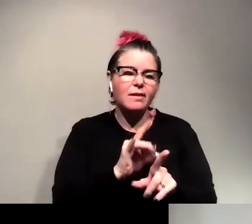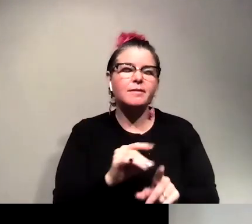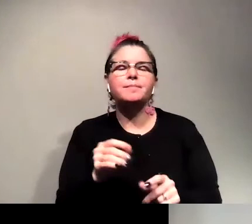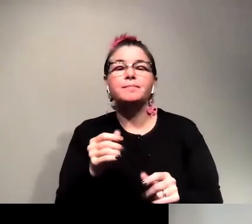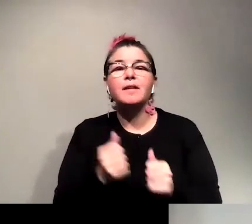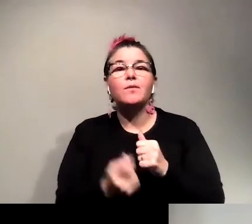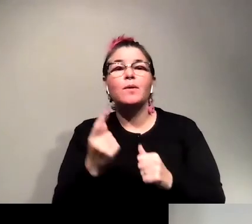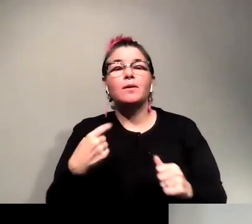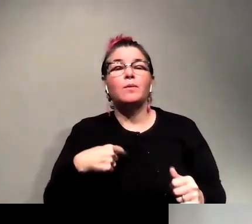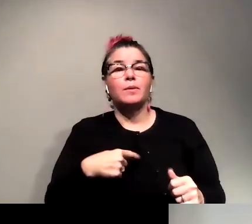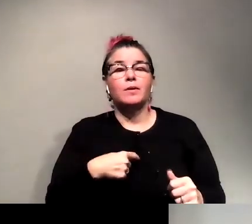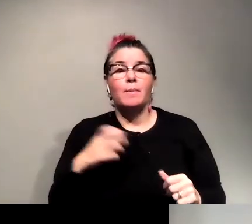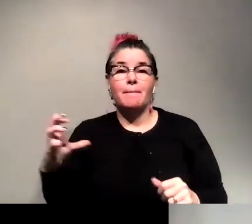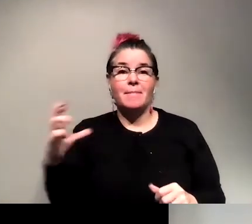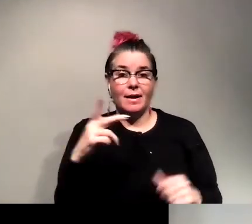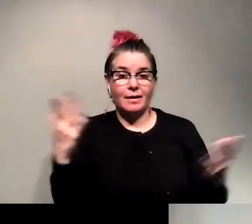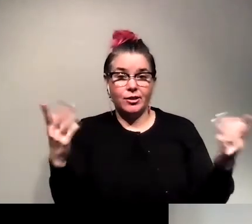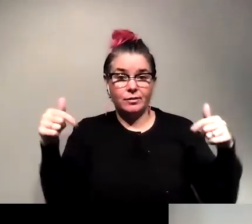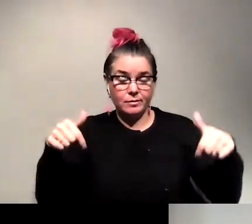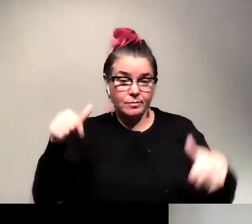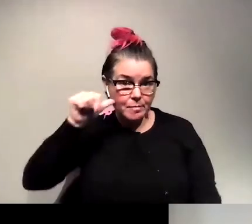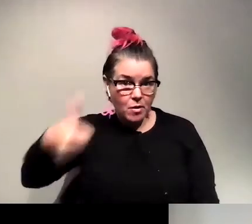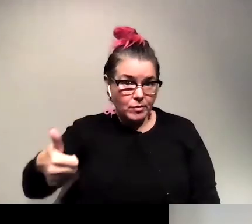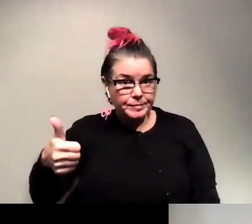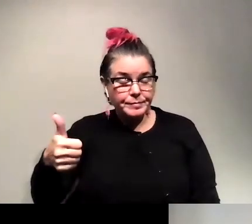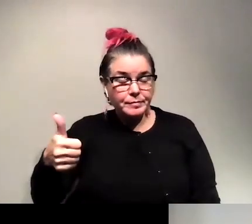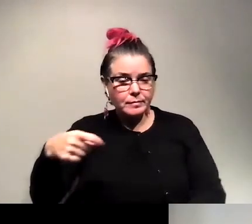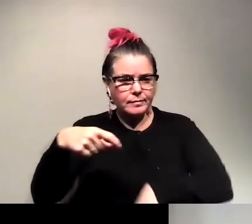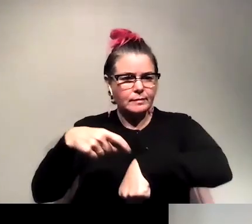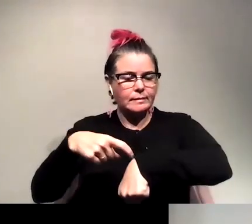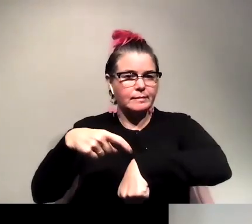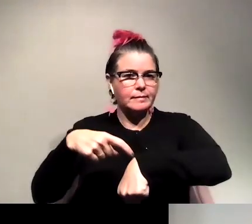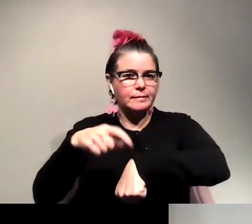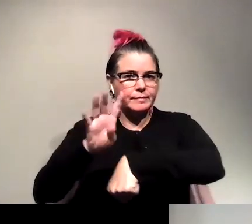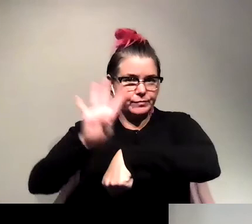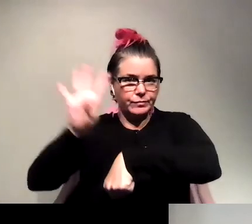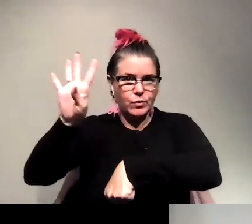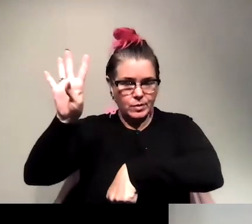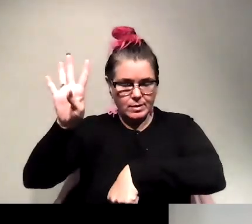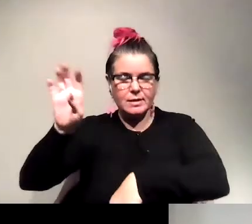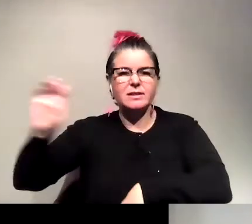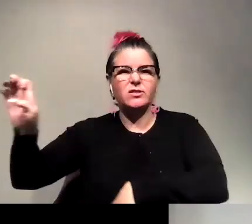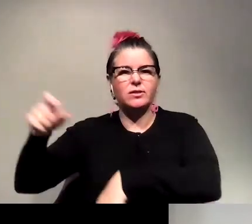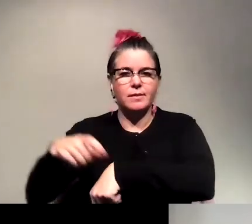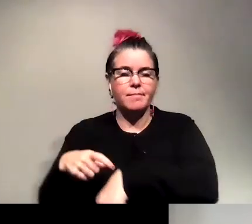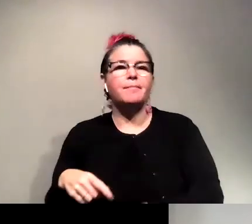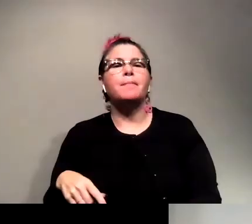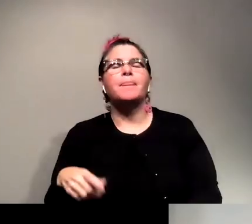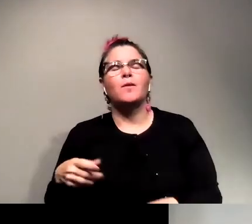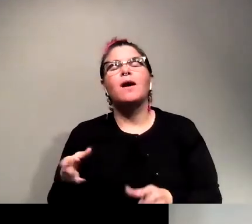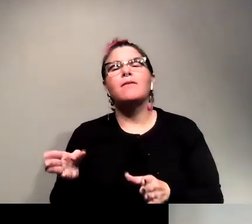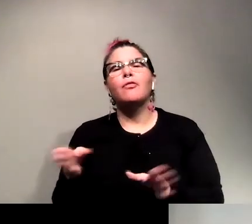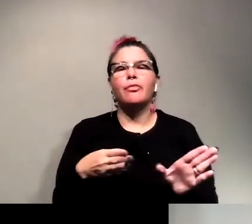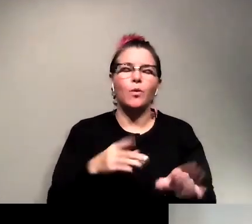we are going to be back here tomorrow at 4 p.m. Eastern. We're deviating from our normal 1